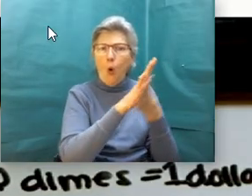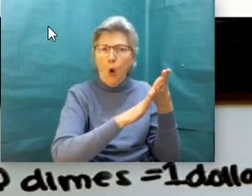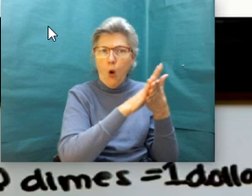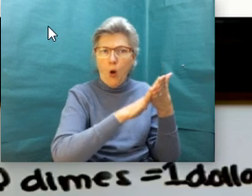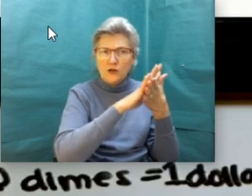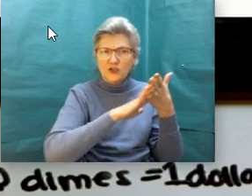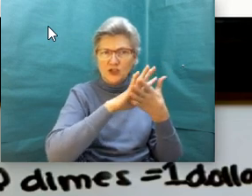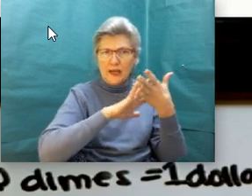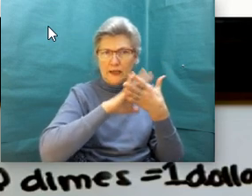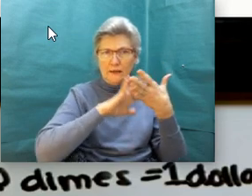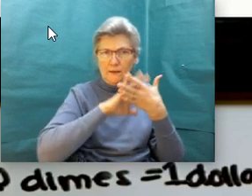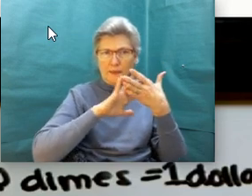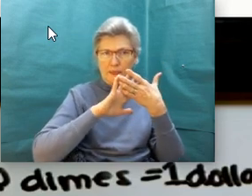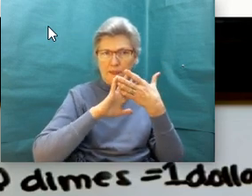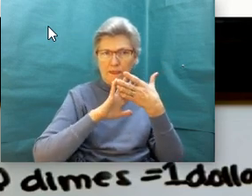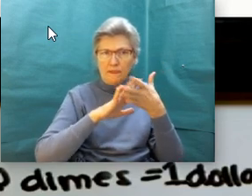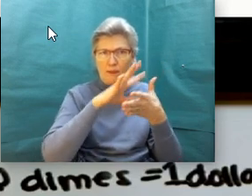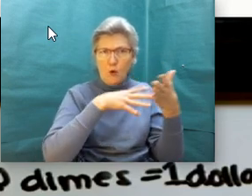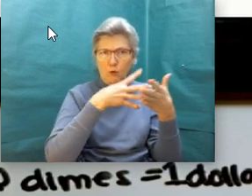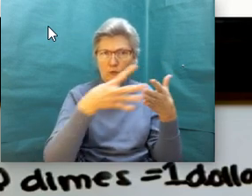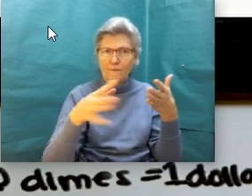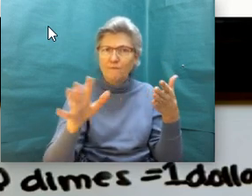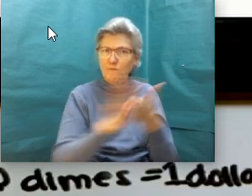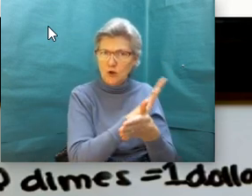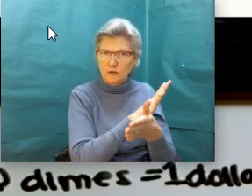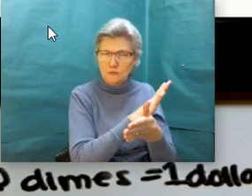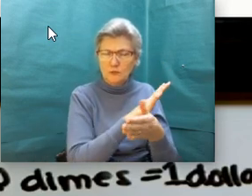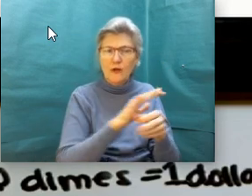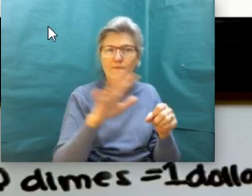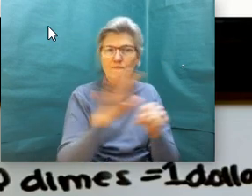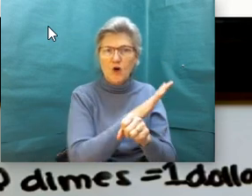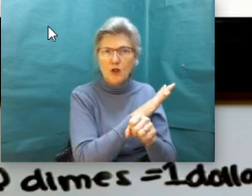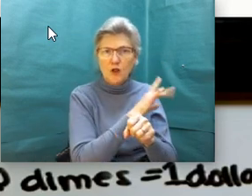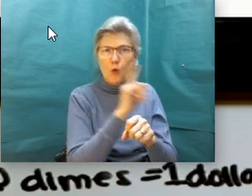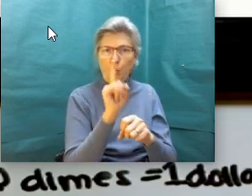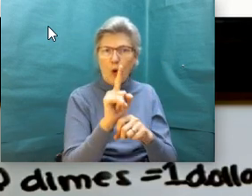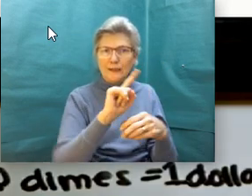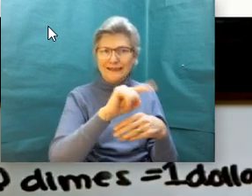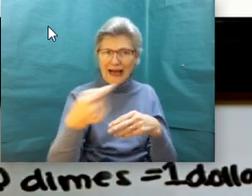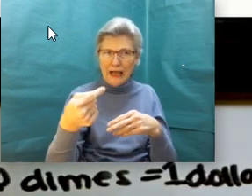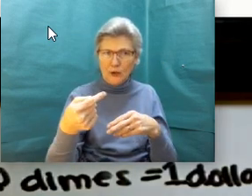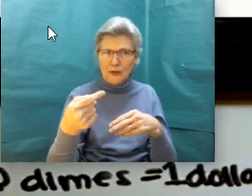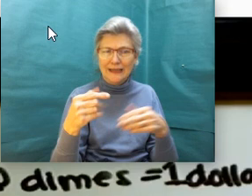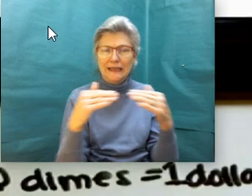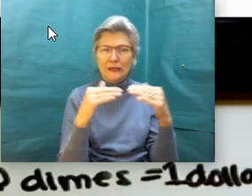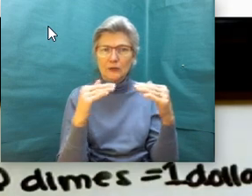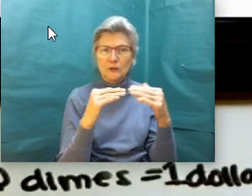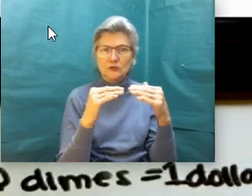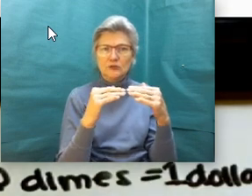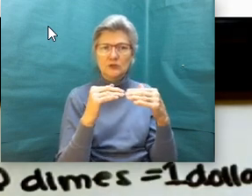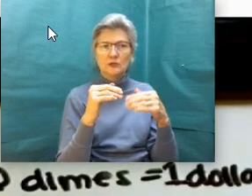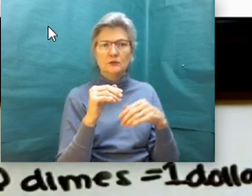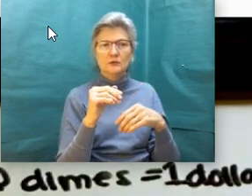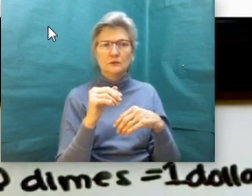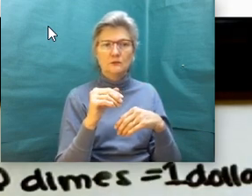grid being shaded. That tells us that $1 is equivalent to